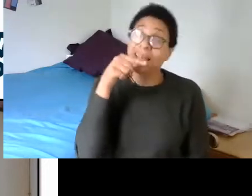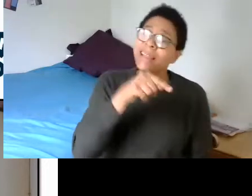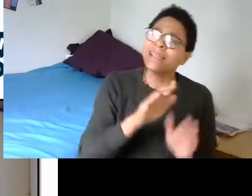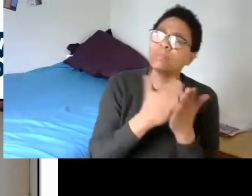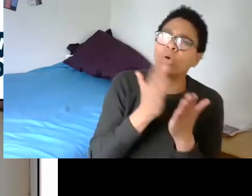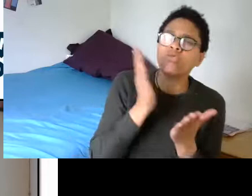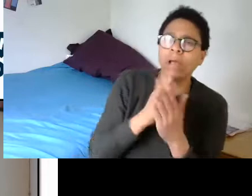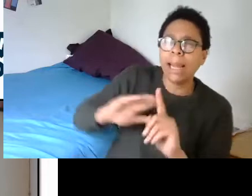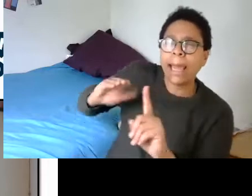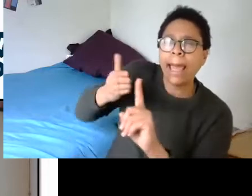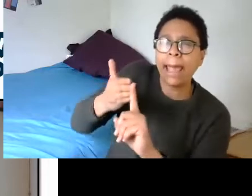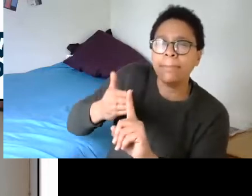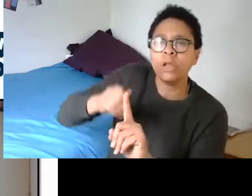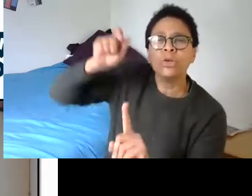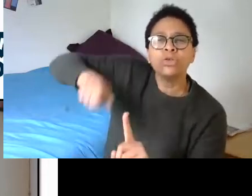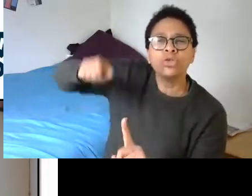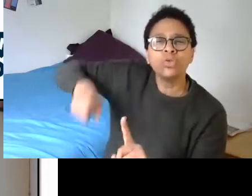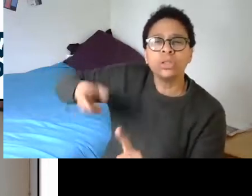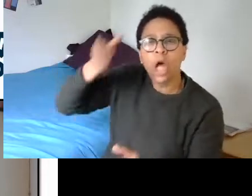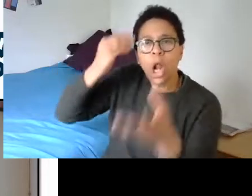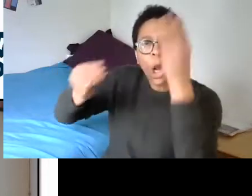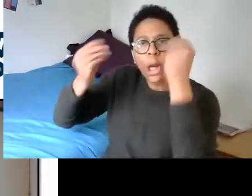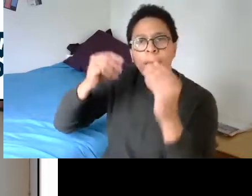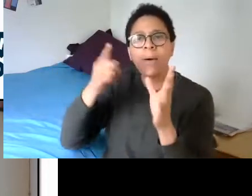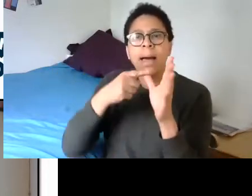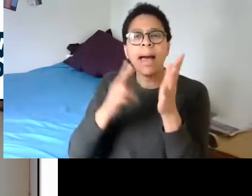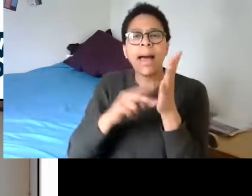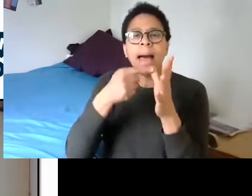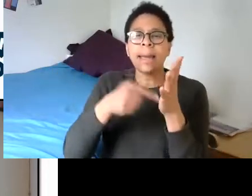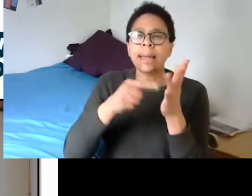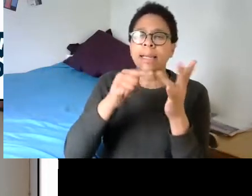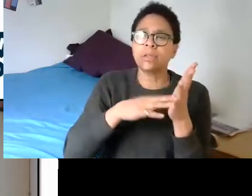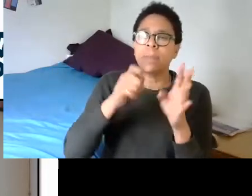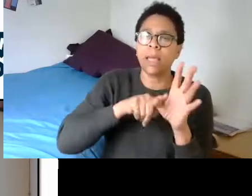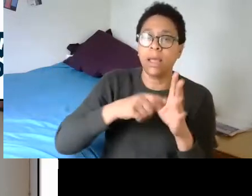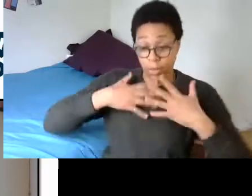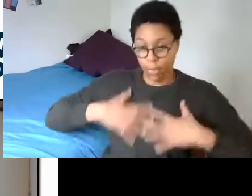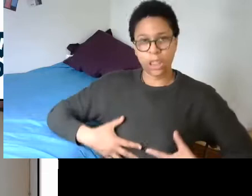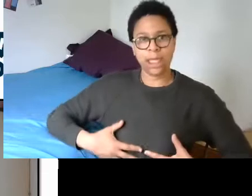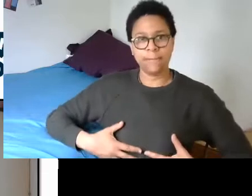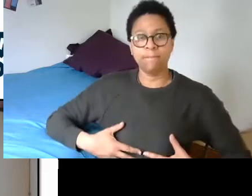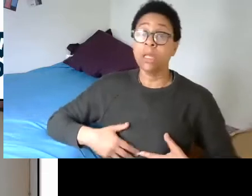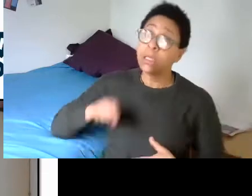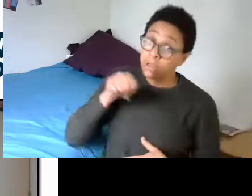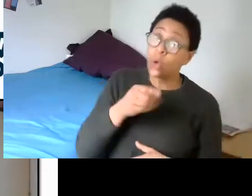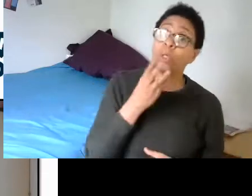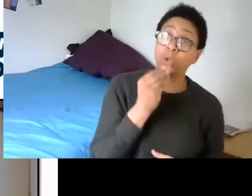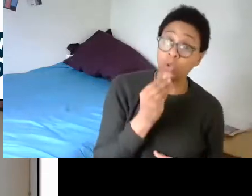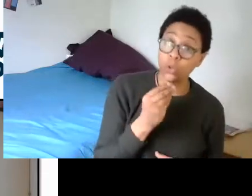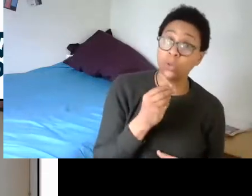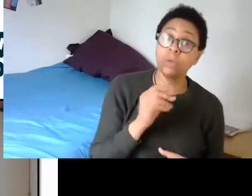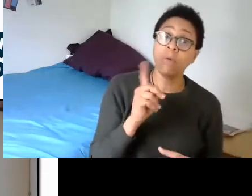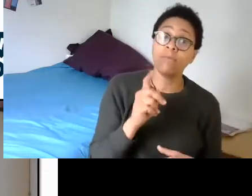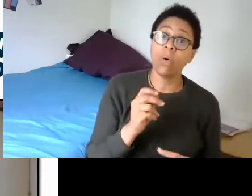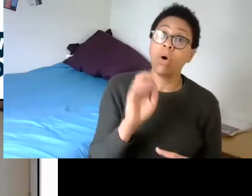interesting about this copy is that every blank page has been used for pencil sketches. So basically, the owner has used this as his own personal